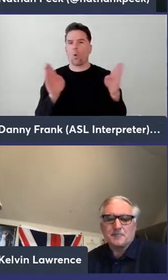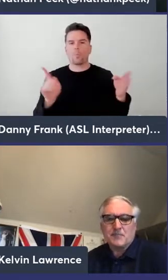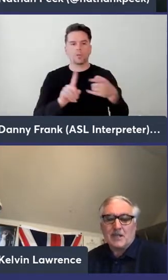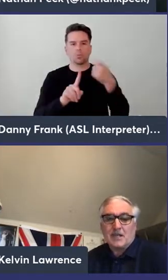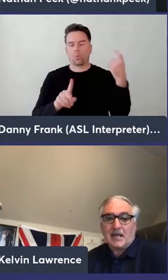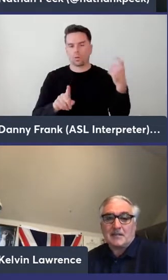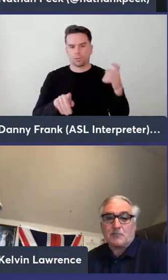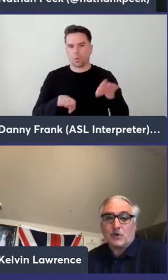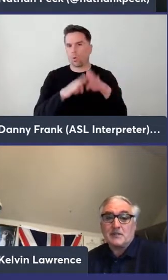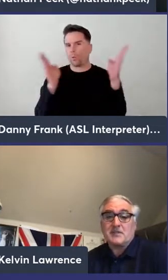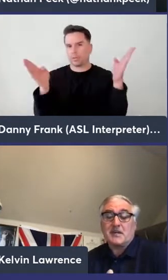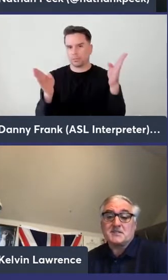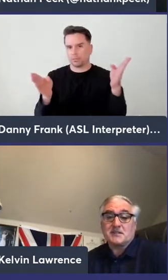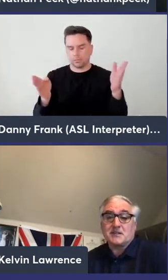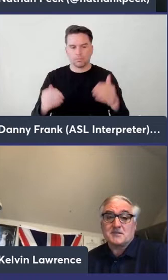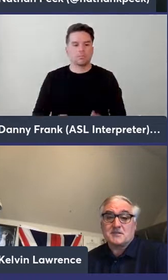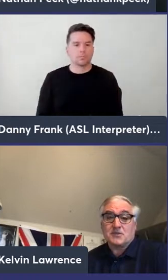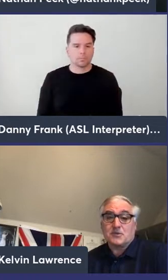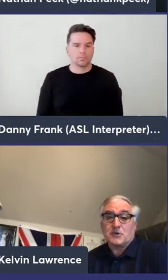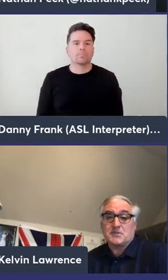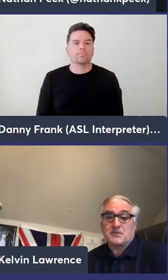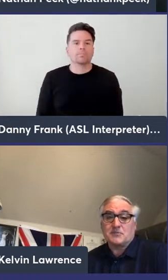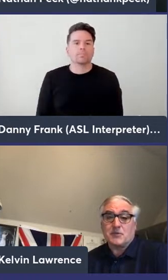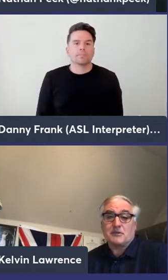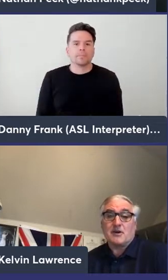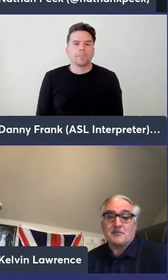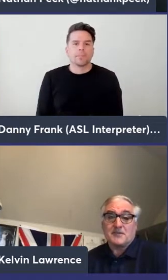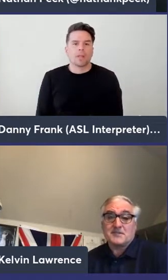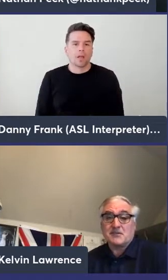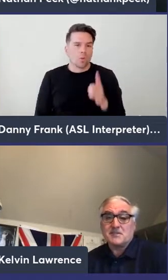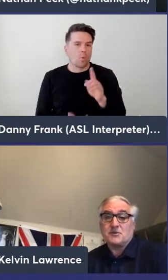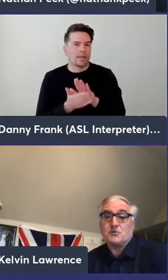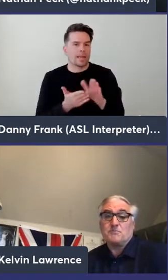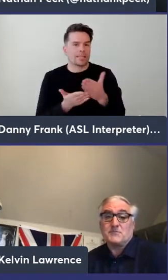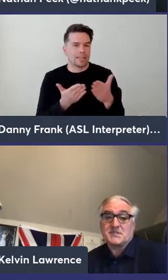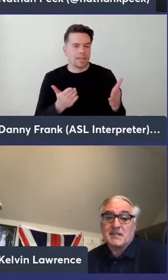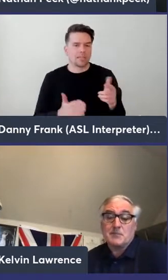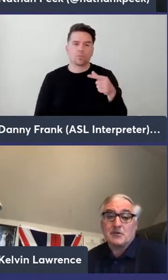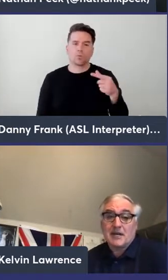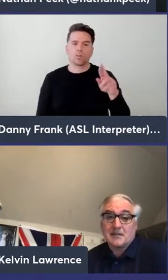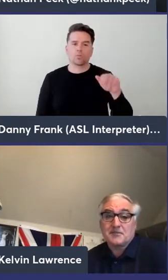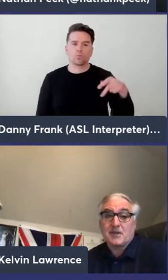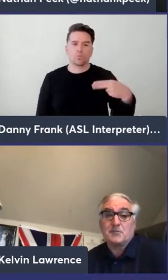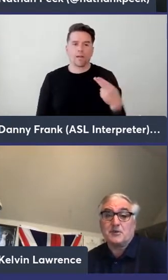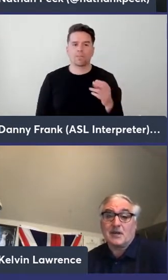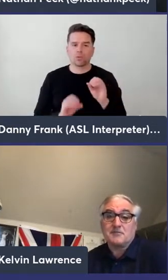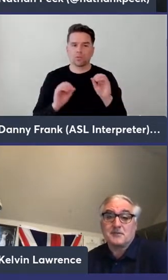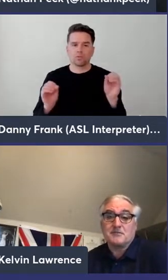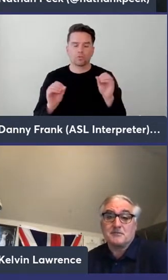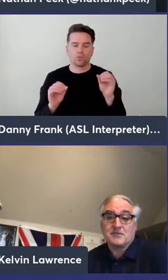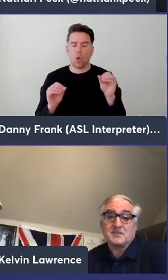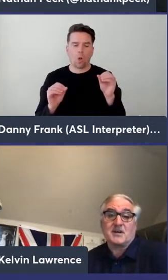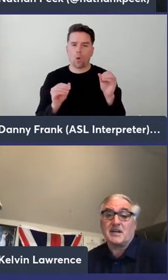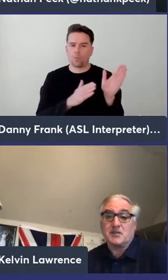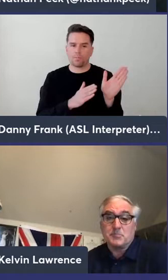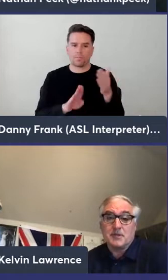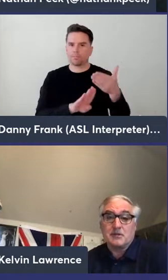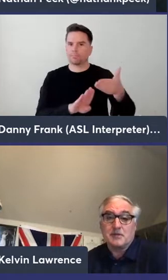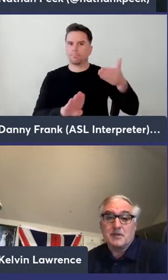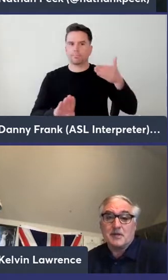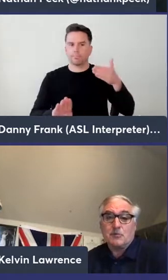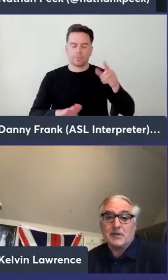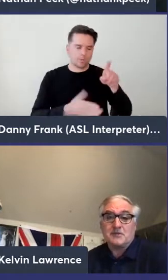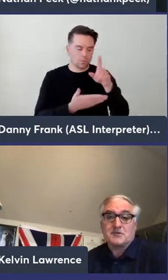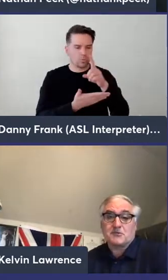standards. And one of the nice things to your question with a graph is there is no schema ahead of time that you have to design and